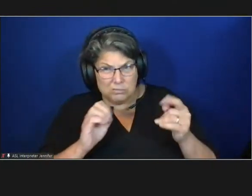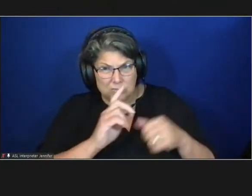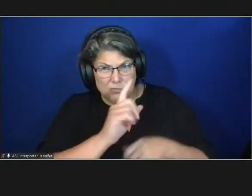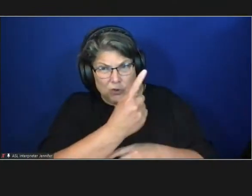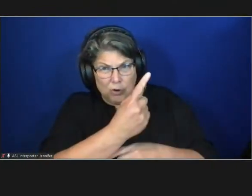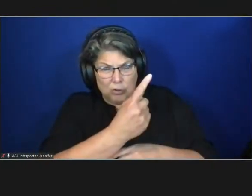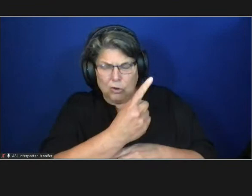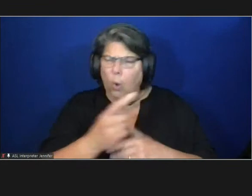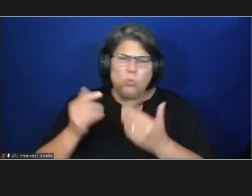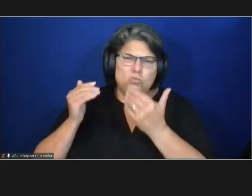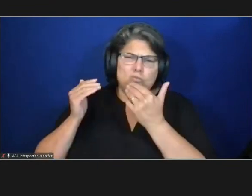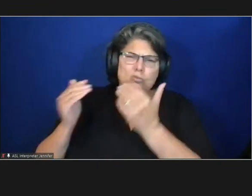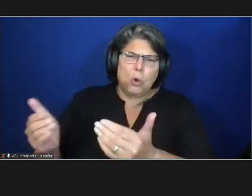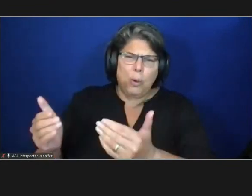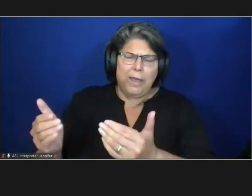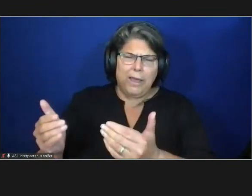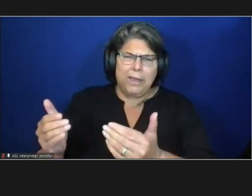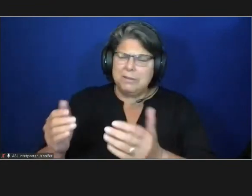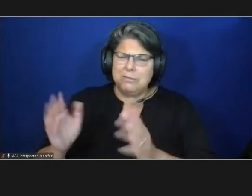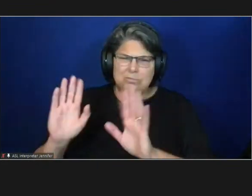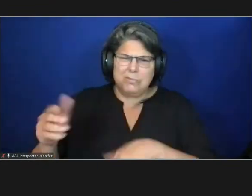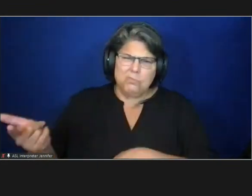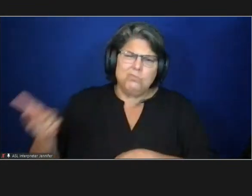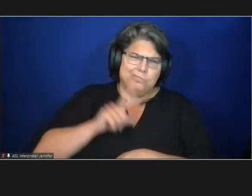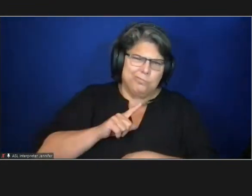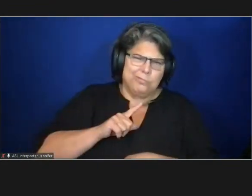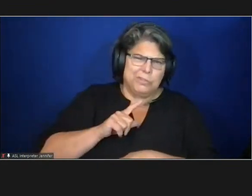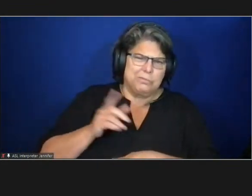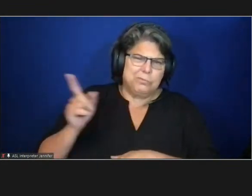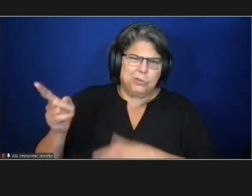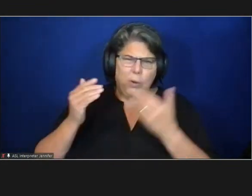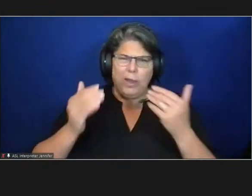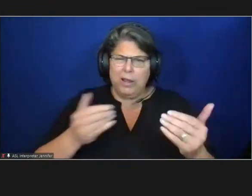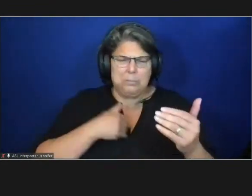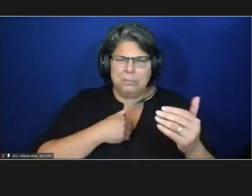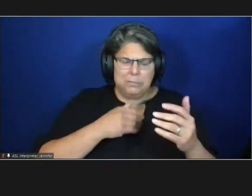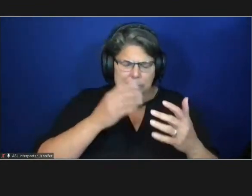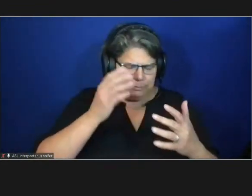Oh, go ahead. I'm having a, I'll go after you, Danilo. Hold on. I'm having